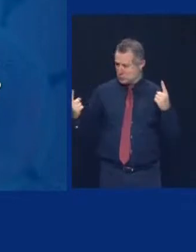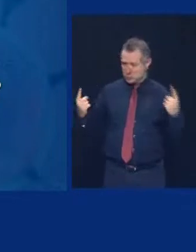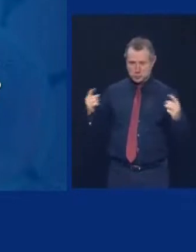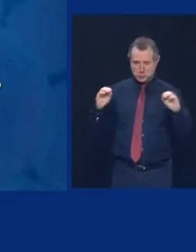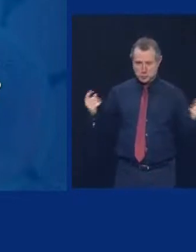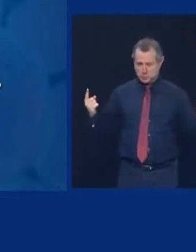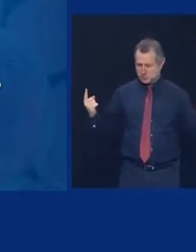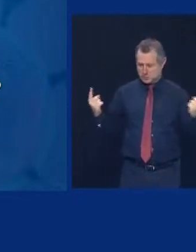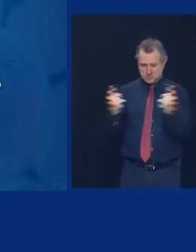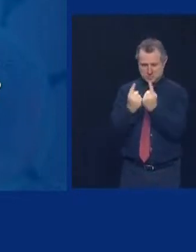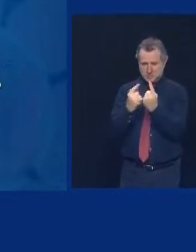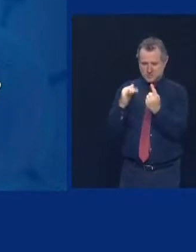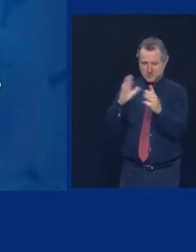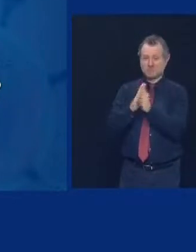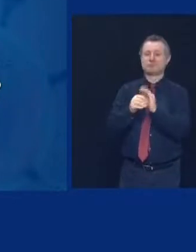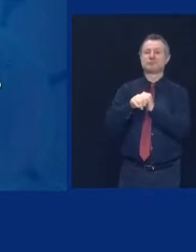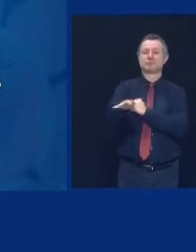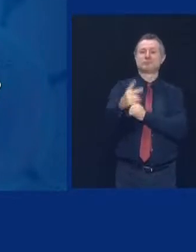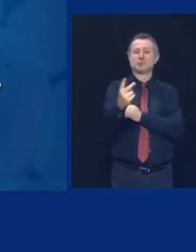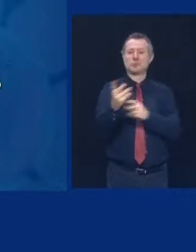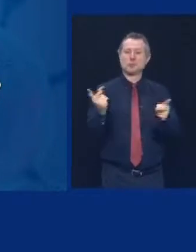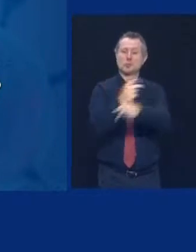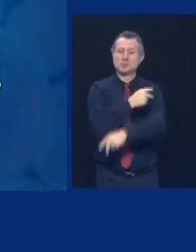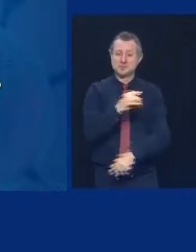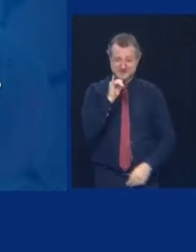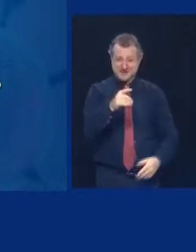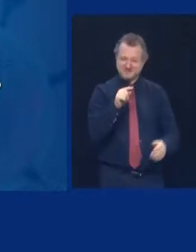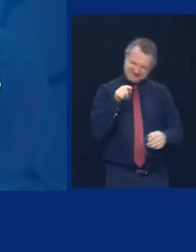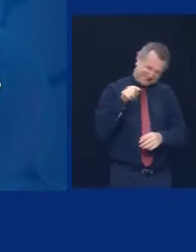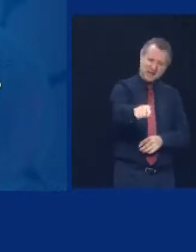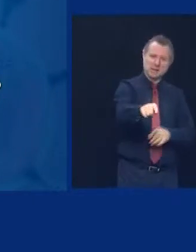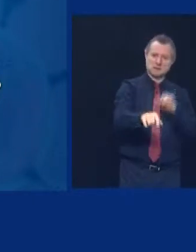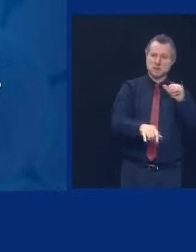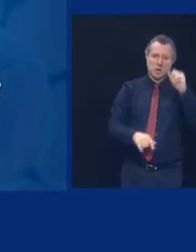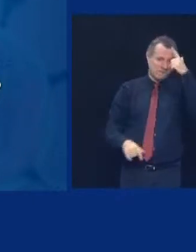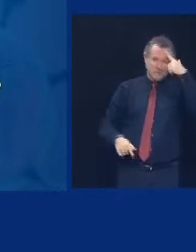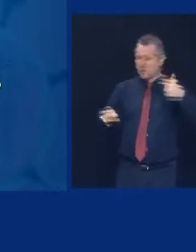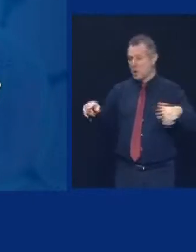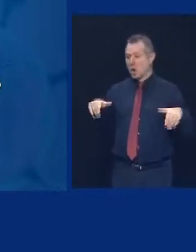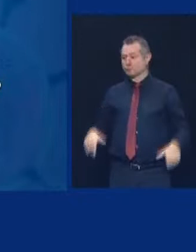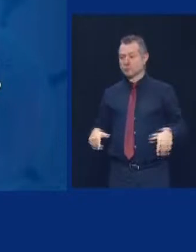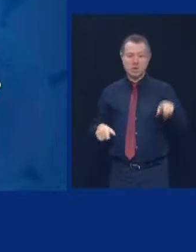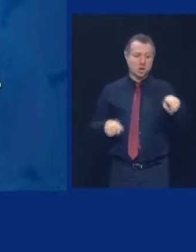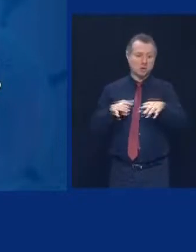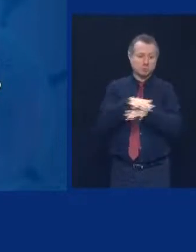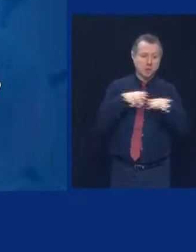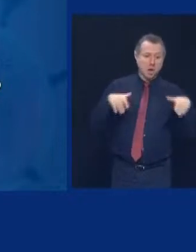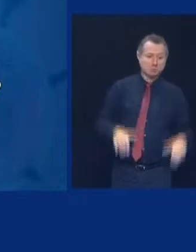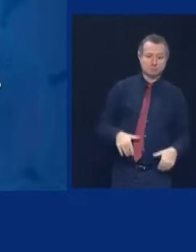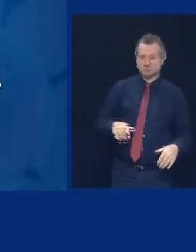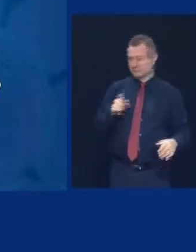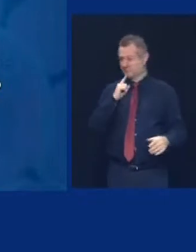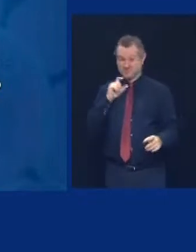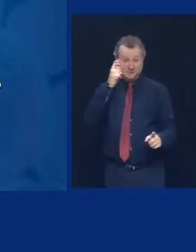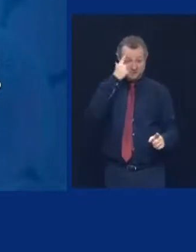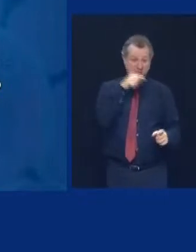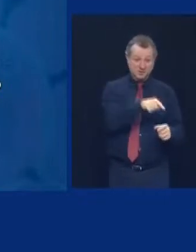So that's a factor. Is the local government actually doing the enforcement? And we know that has been